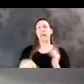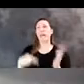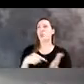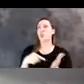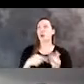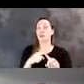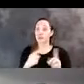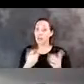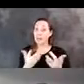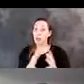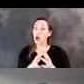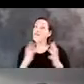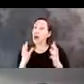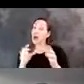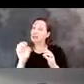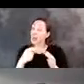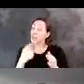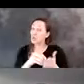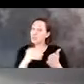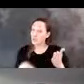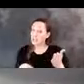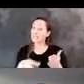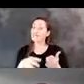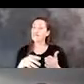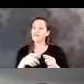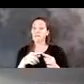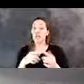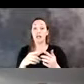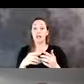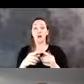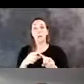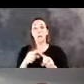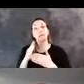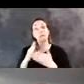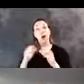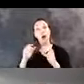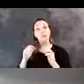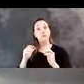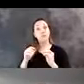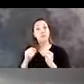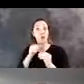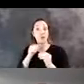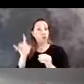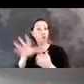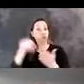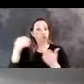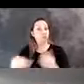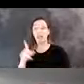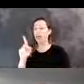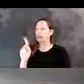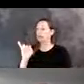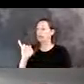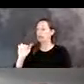there are a lot of them that are expensive, there are more affordable electric vehicles now, such as from Kia and Chevy,